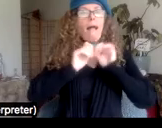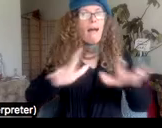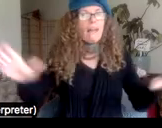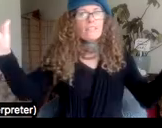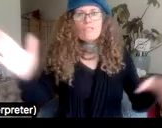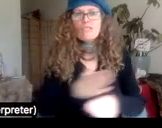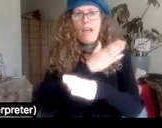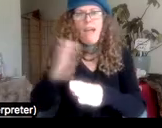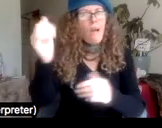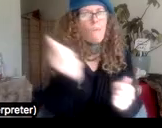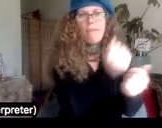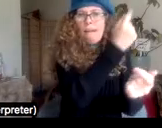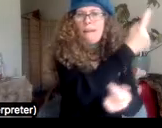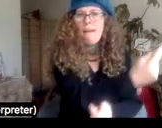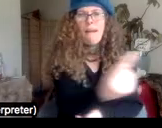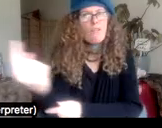with everyone.